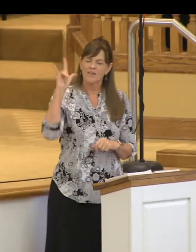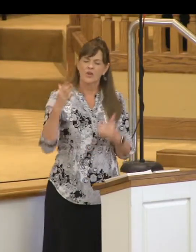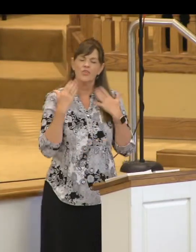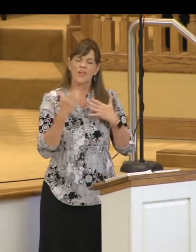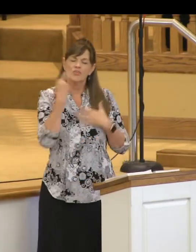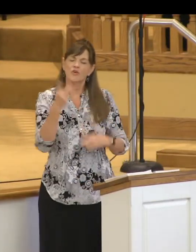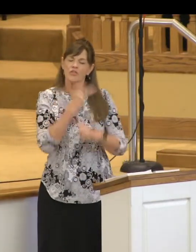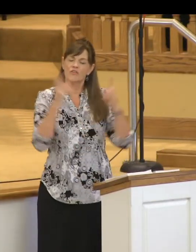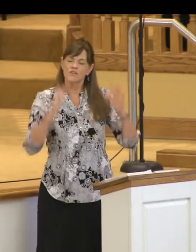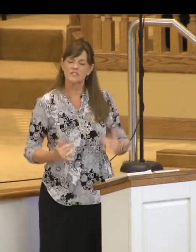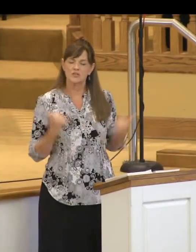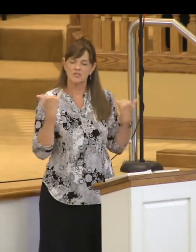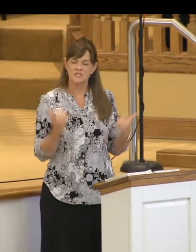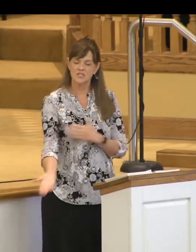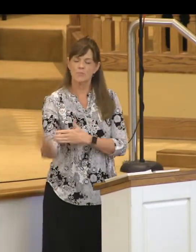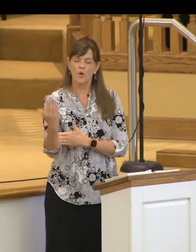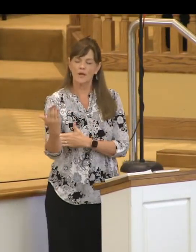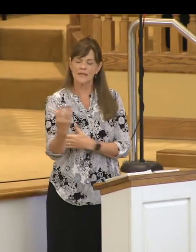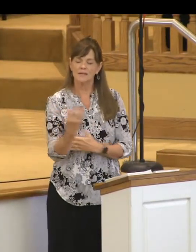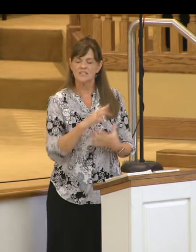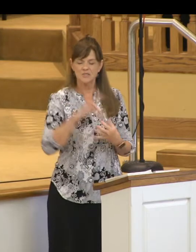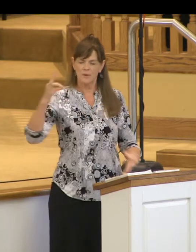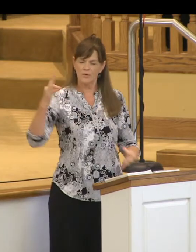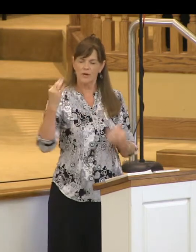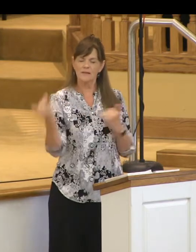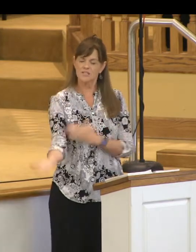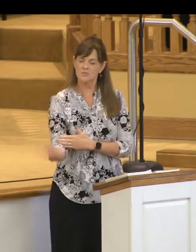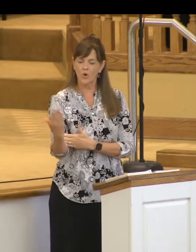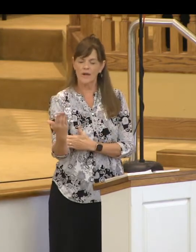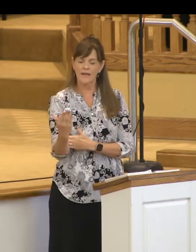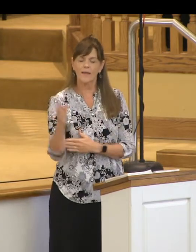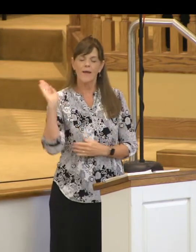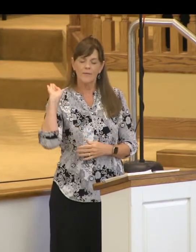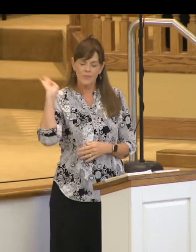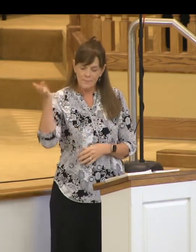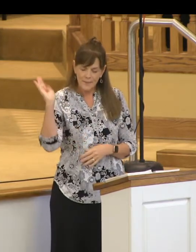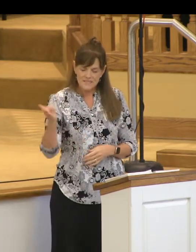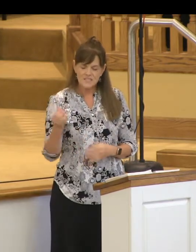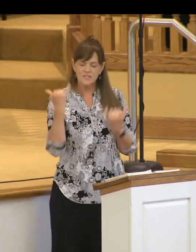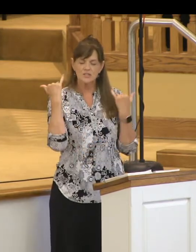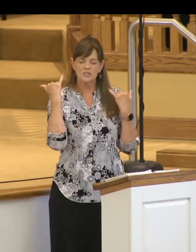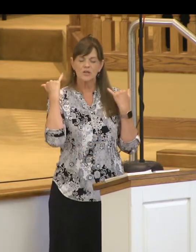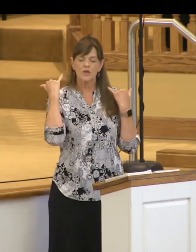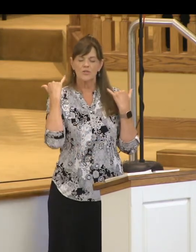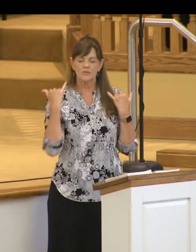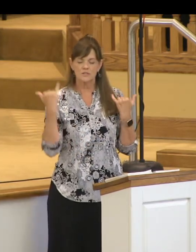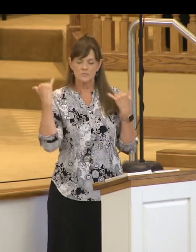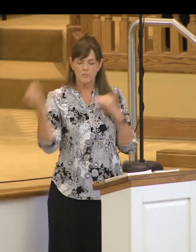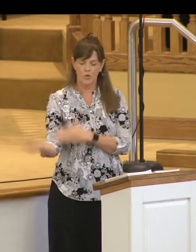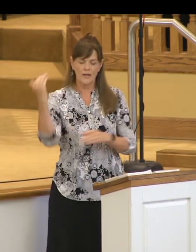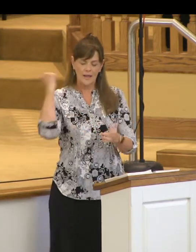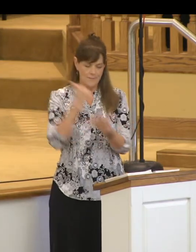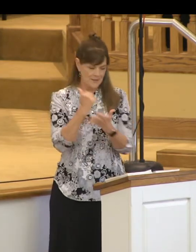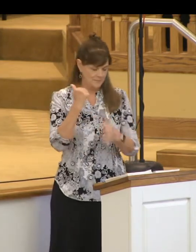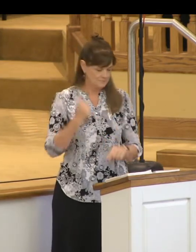morning and the spirit this morning and the message this morning. You sure did meet with us. We thank you for that in your son's name. Amen. Thank you. You may be